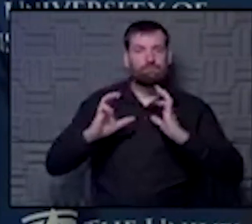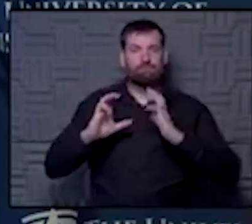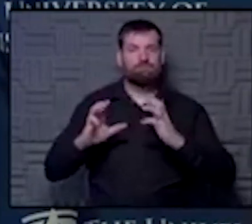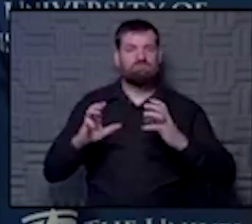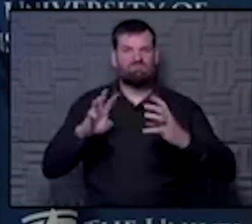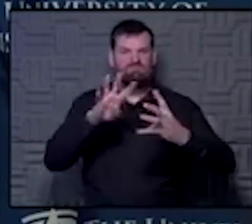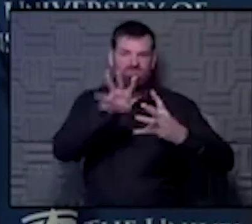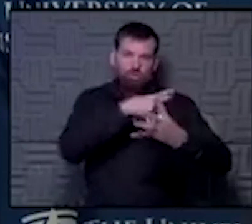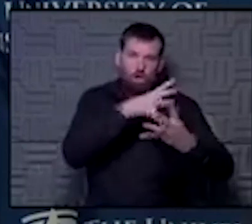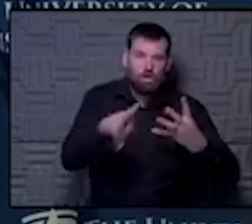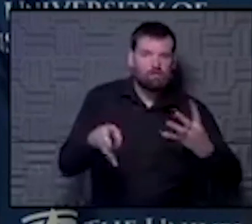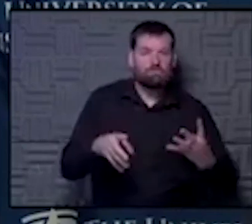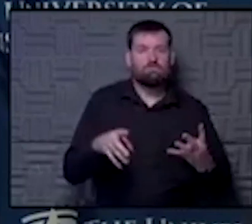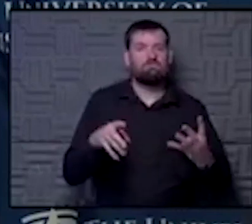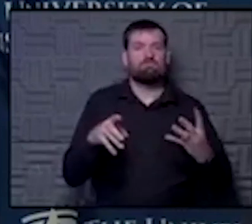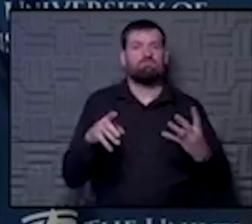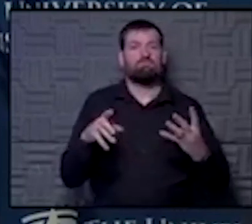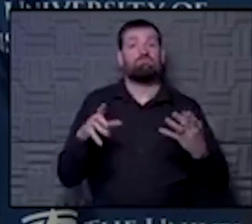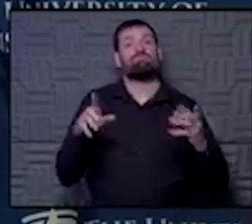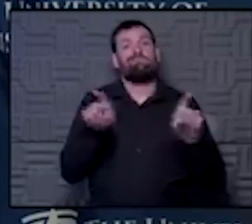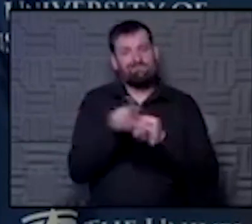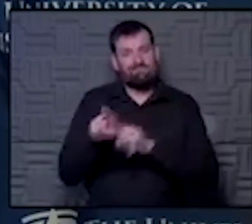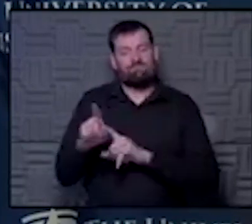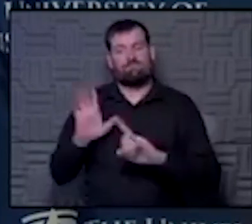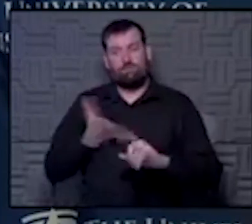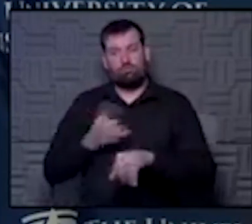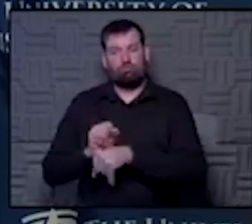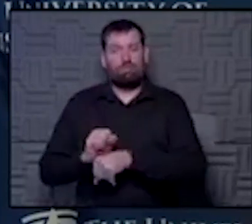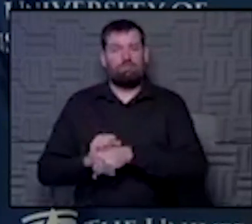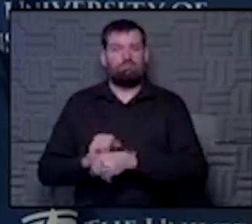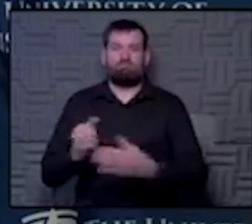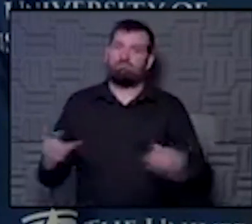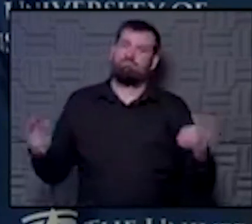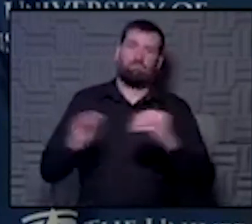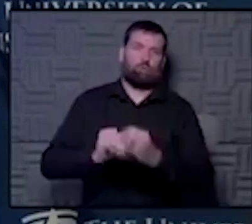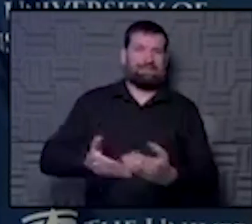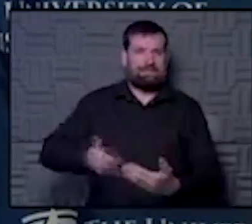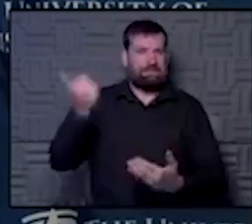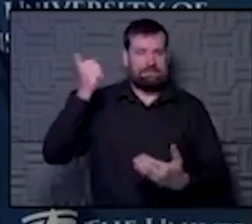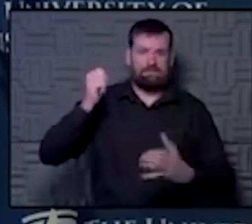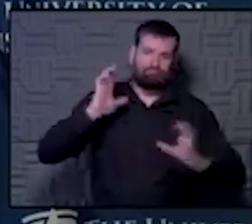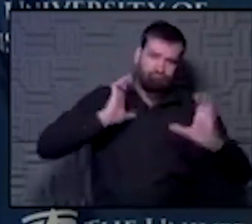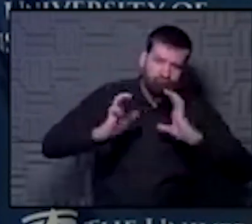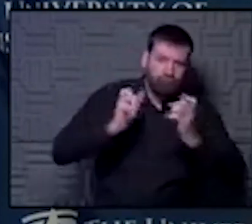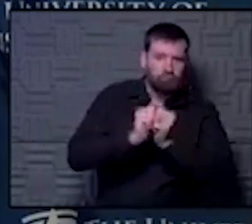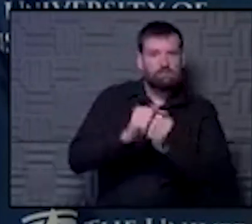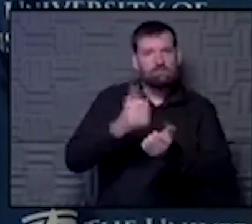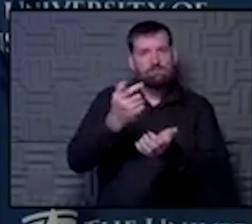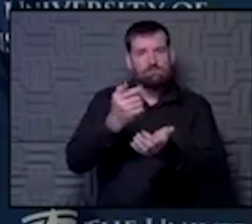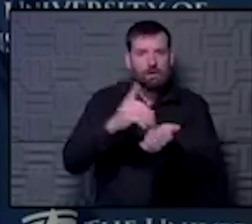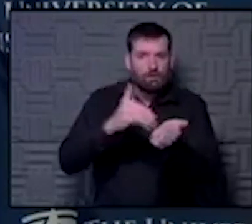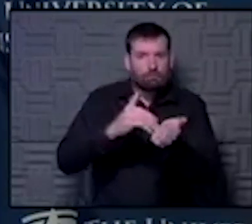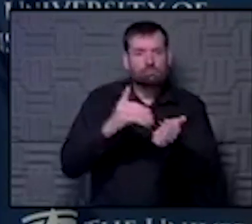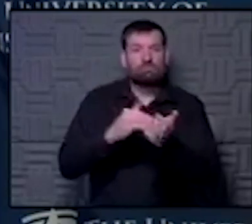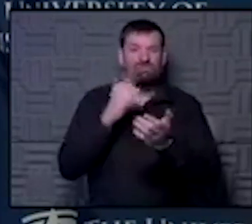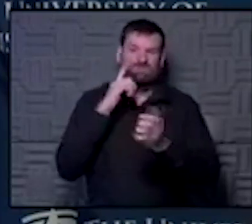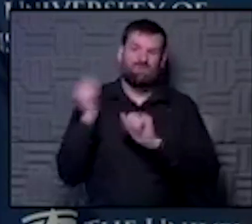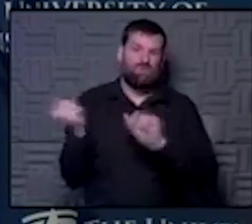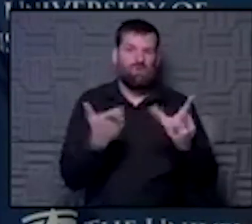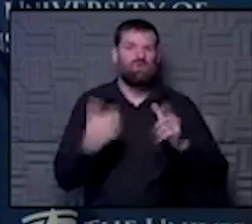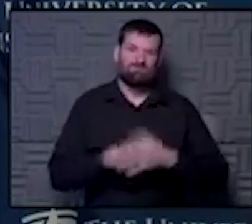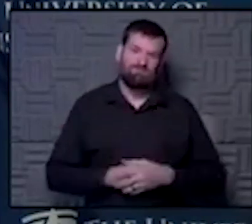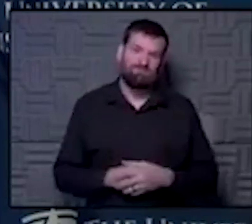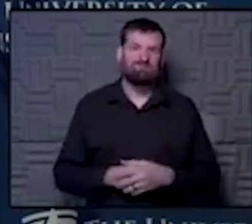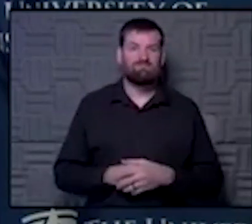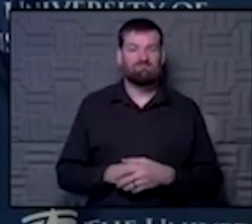charting, things like that, that also makes our job so much easier to communicate with the doctors and with everybody. So it's